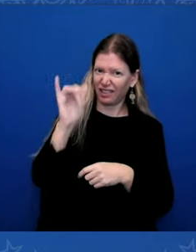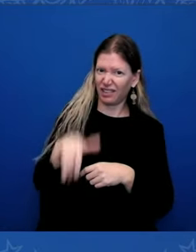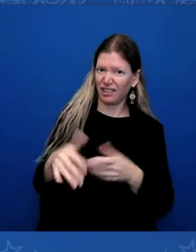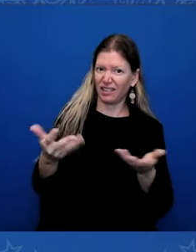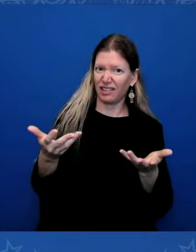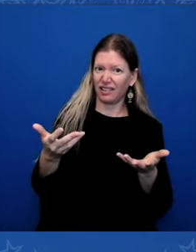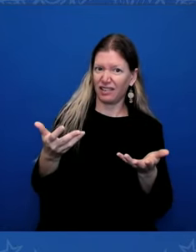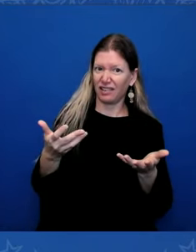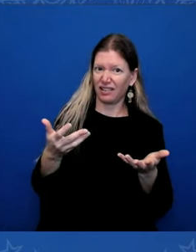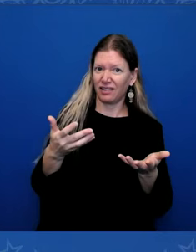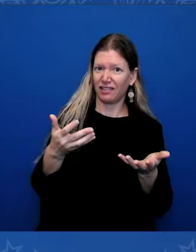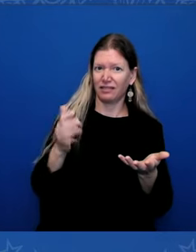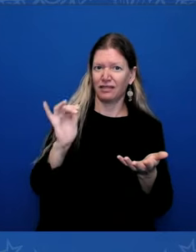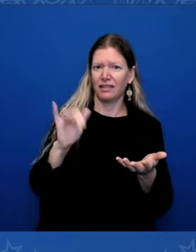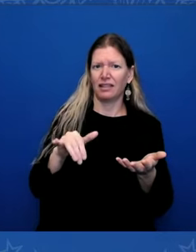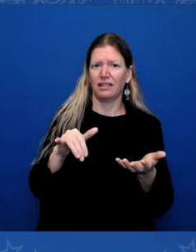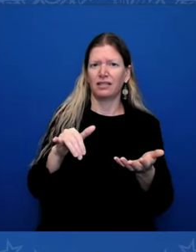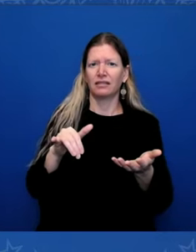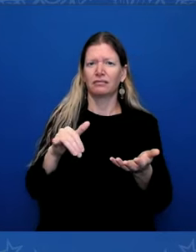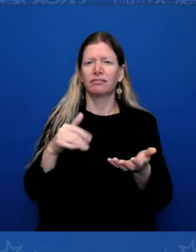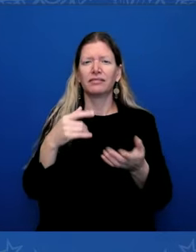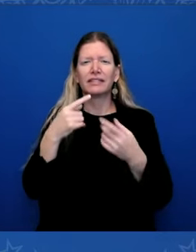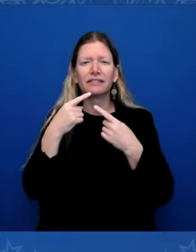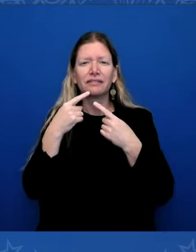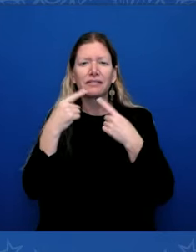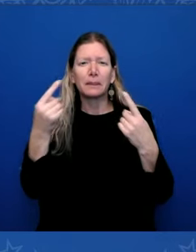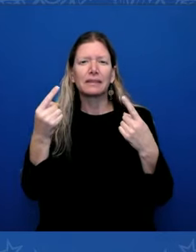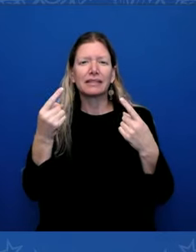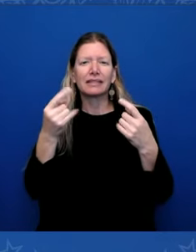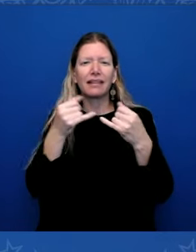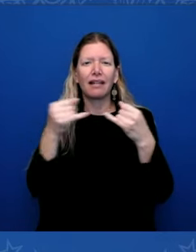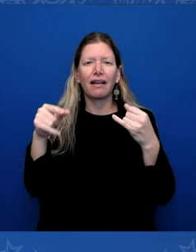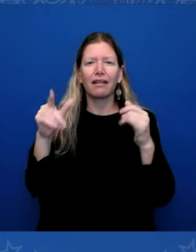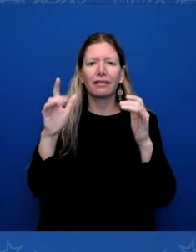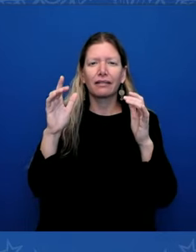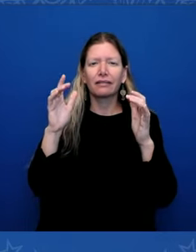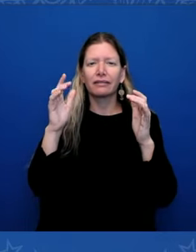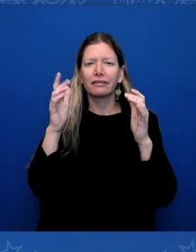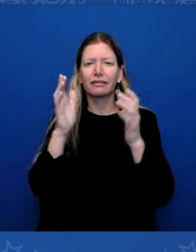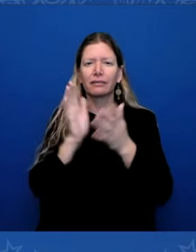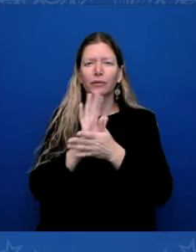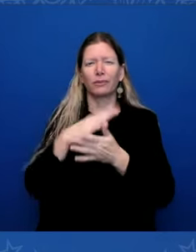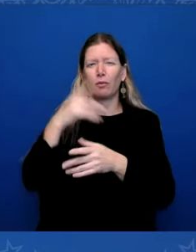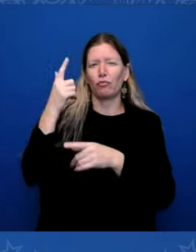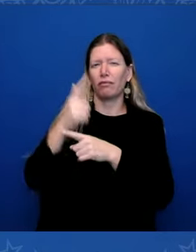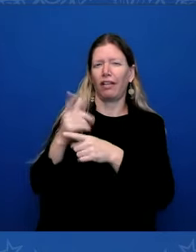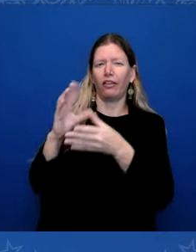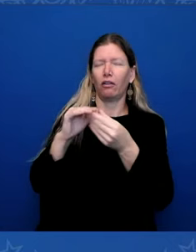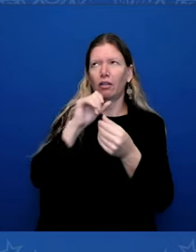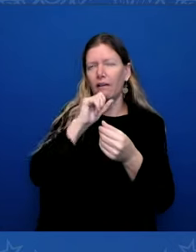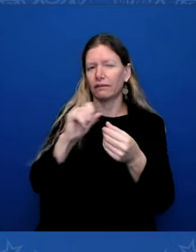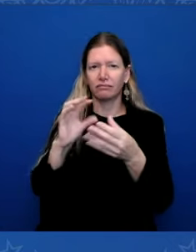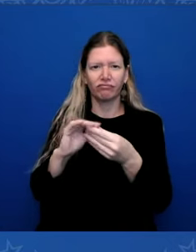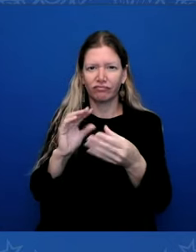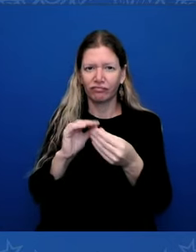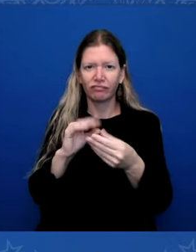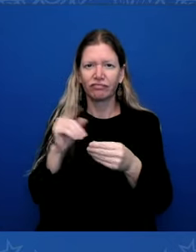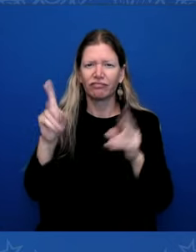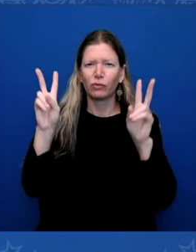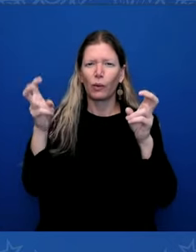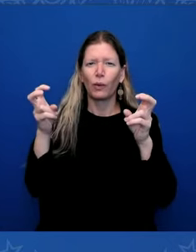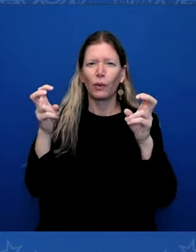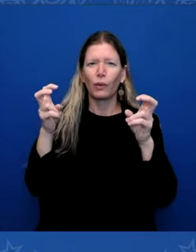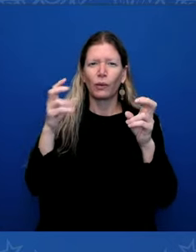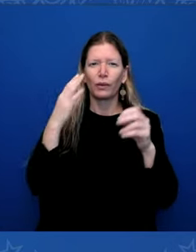quotes. You know, and one of them is there's a movie about John Wayne. He's an Indian scout, and